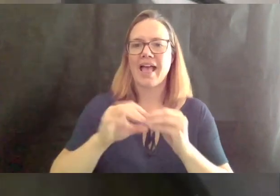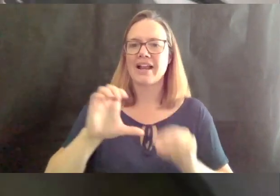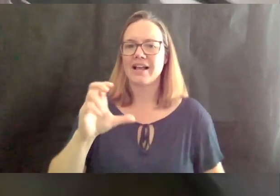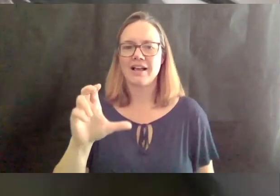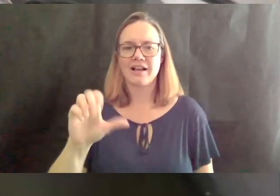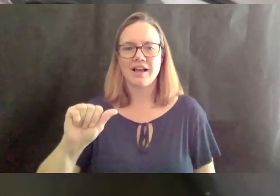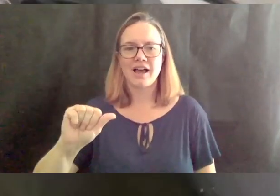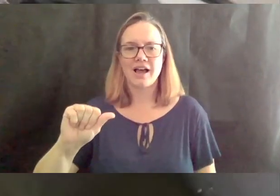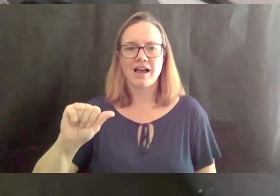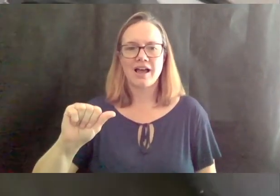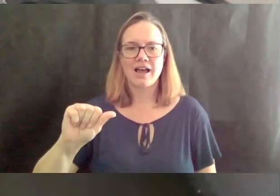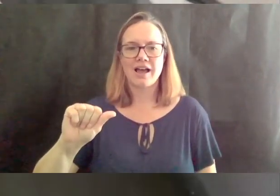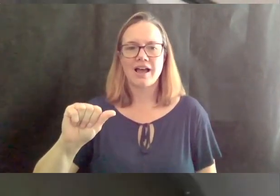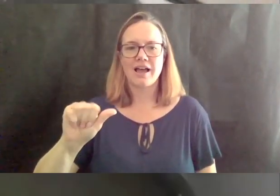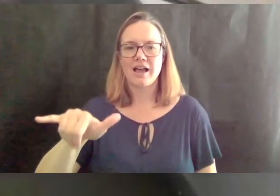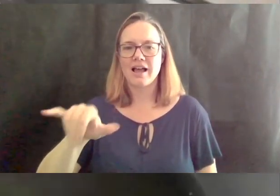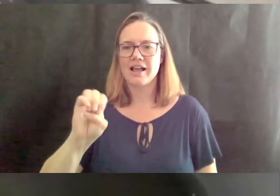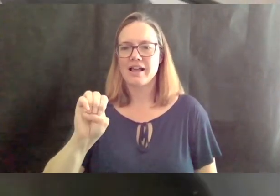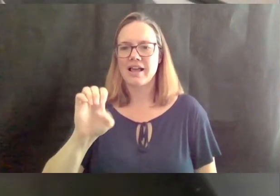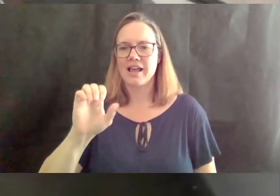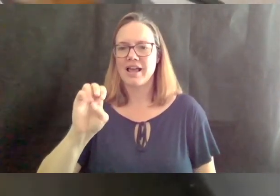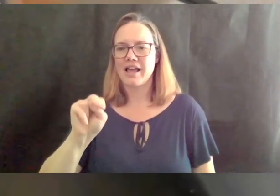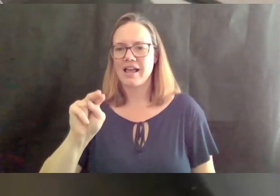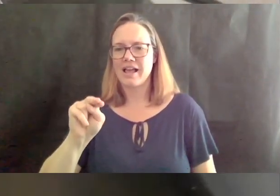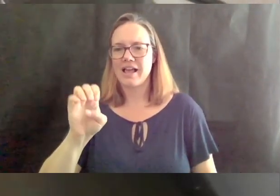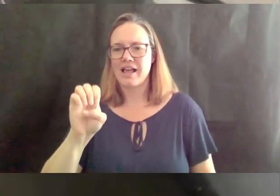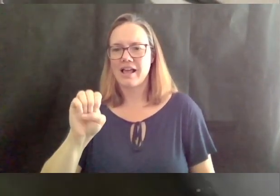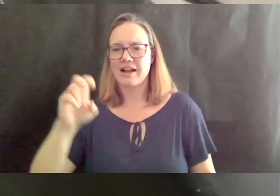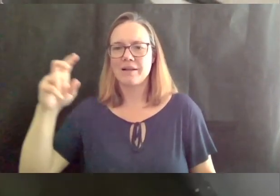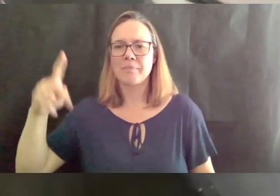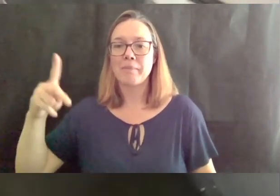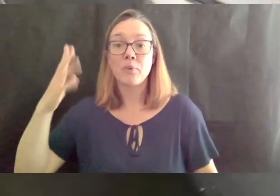I just like some extra kick.